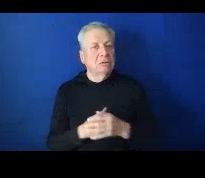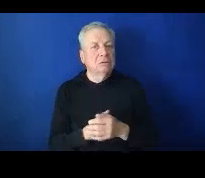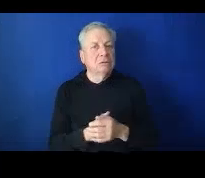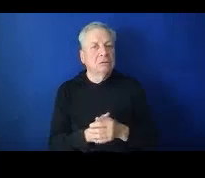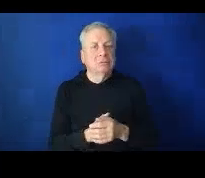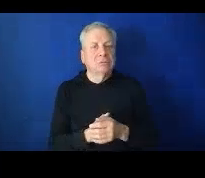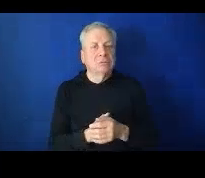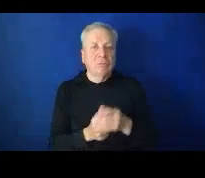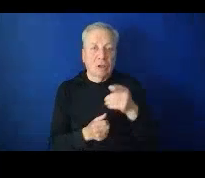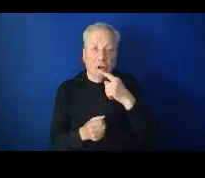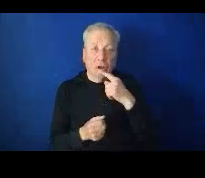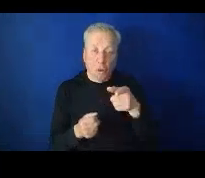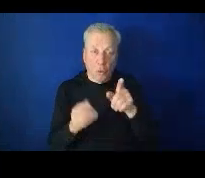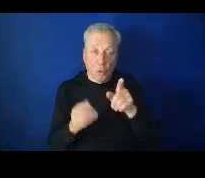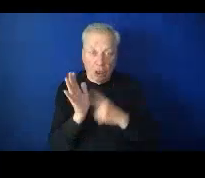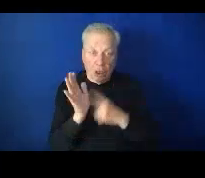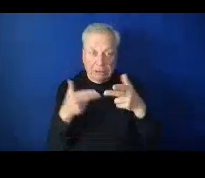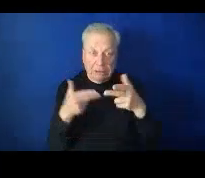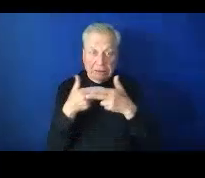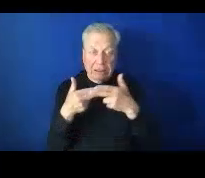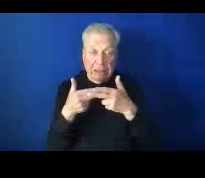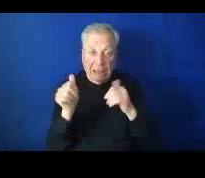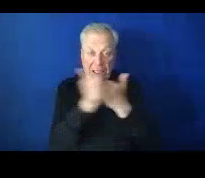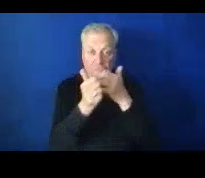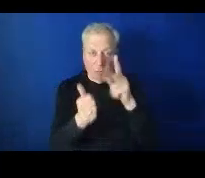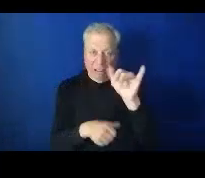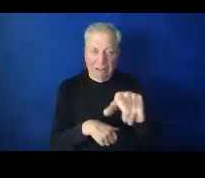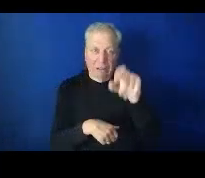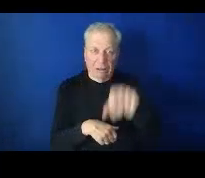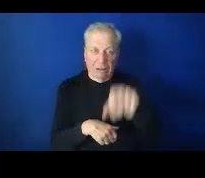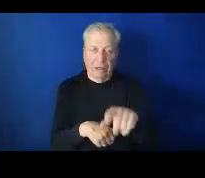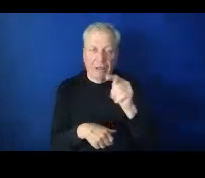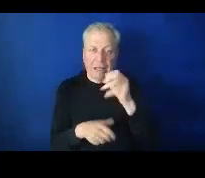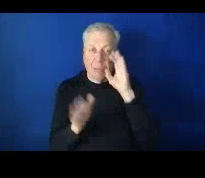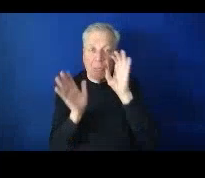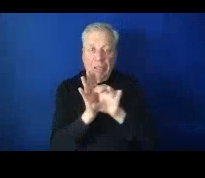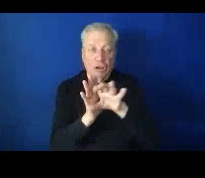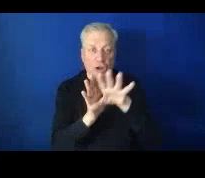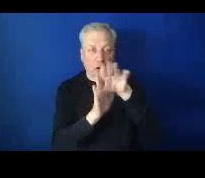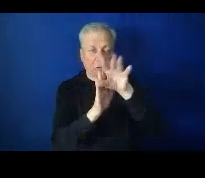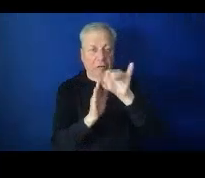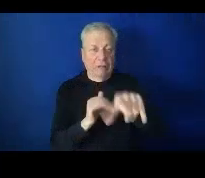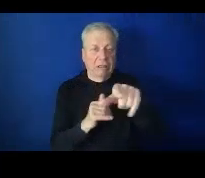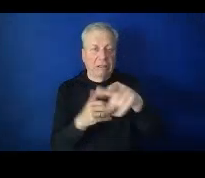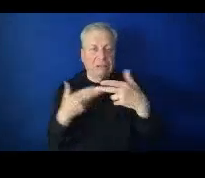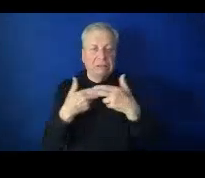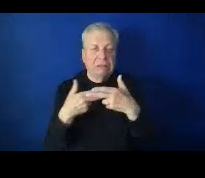Once the slides catch up, there'll be a fun one. That one, that's the take a picture of it slide.